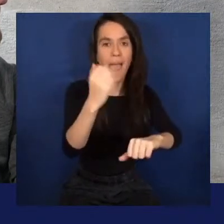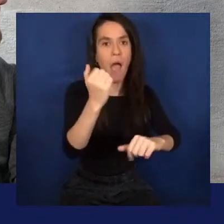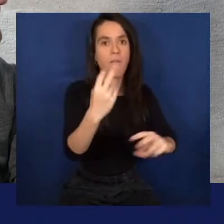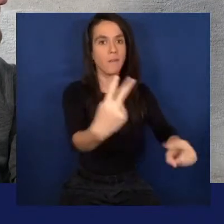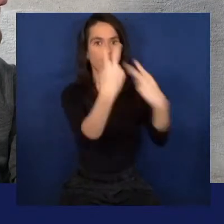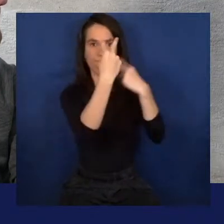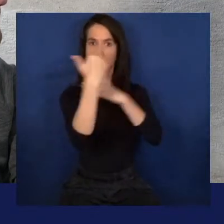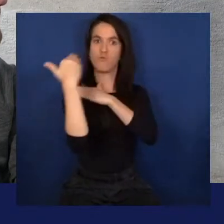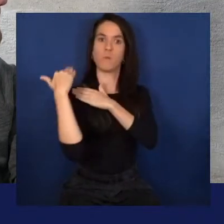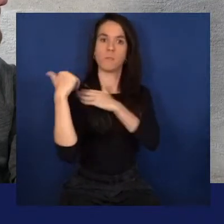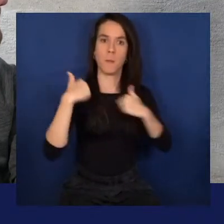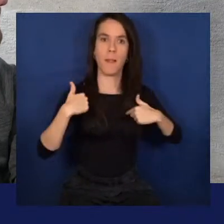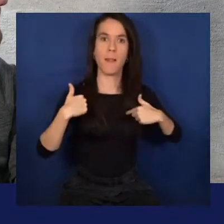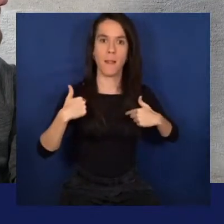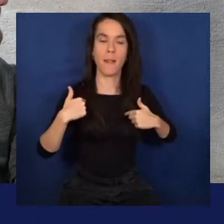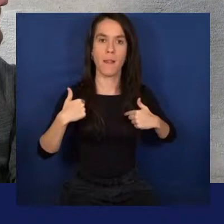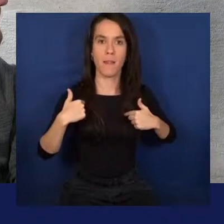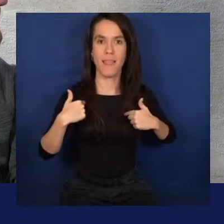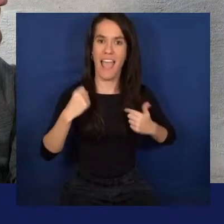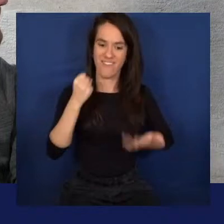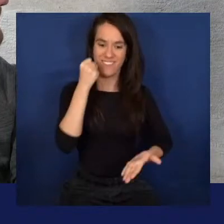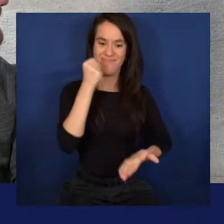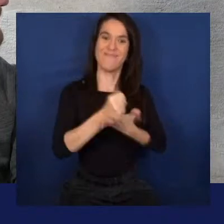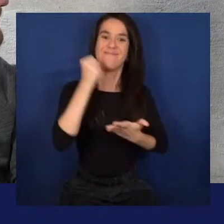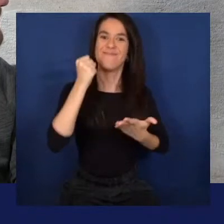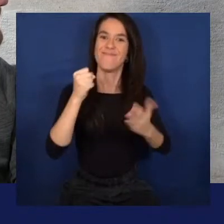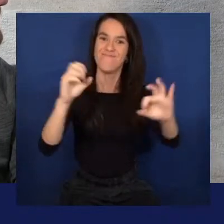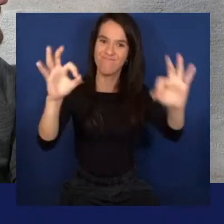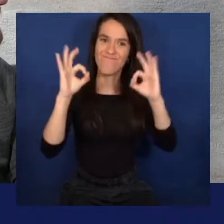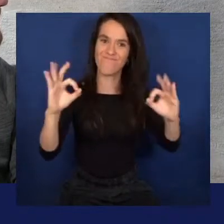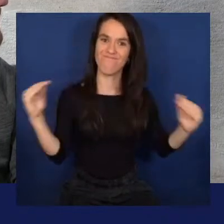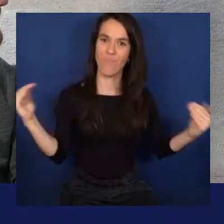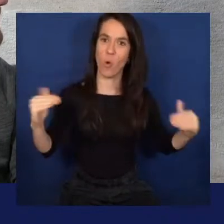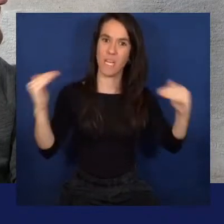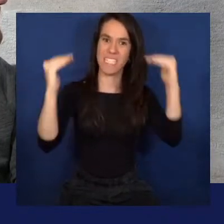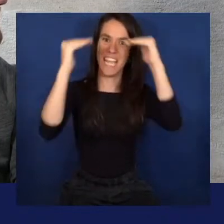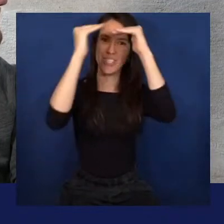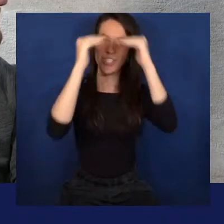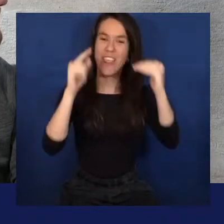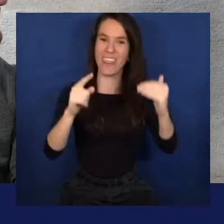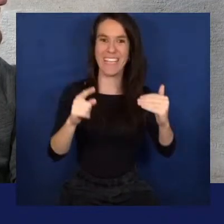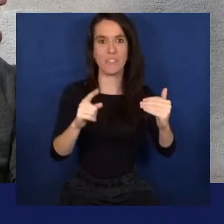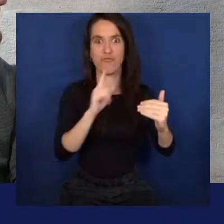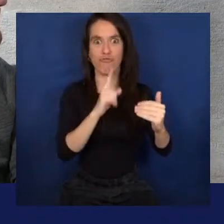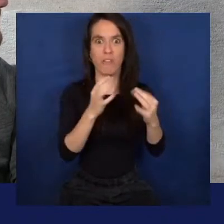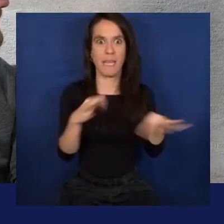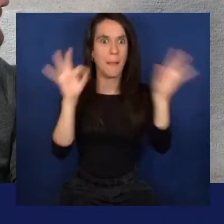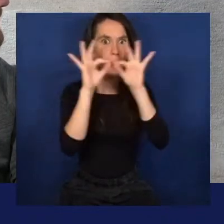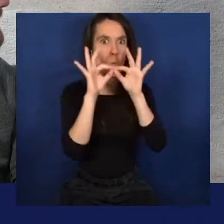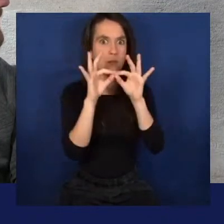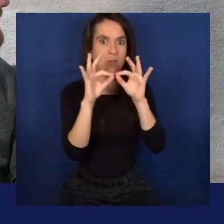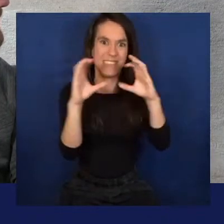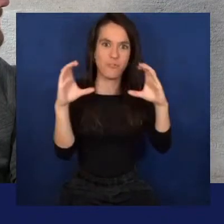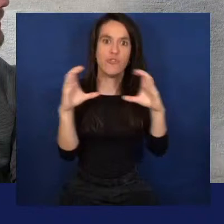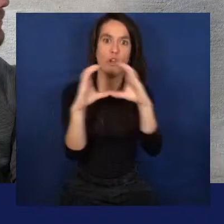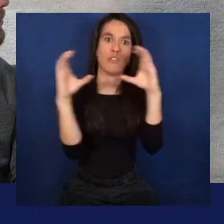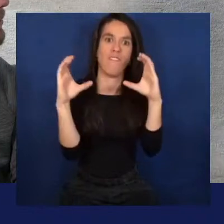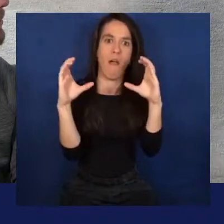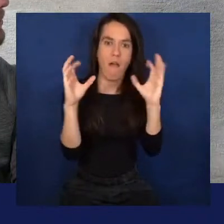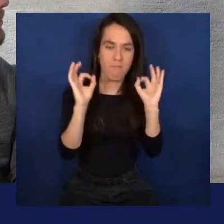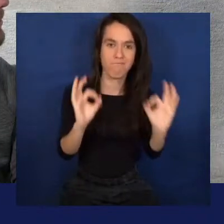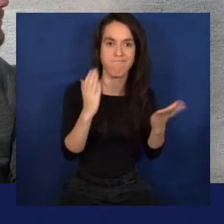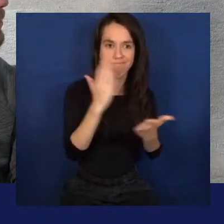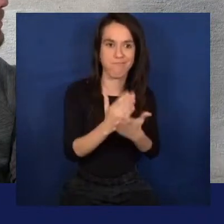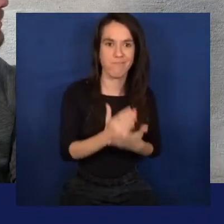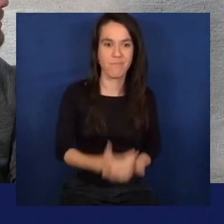state organization that certified it. Yeah, and the authority and the certifying body, you know, that's the nature of it. And you